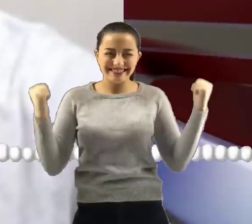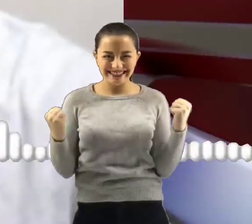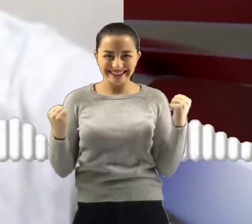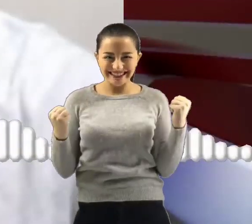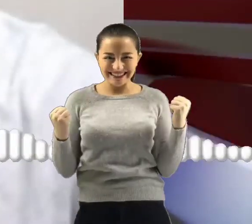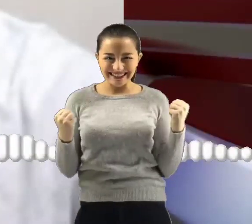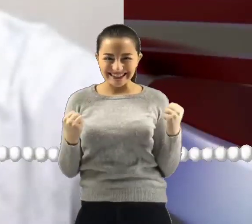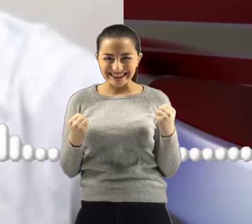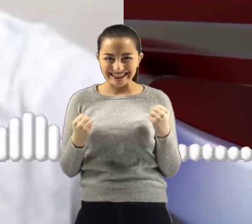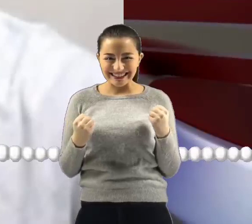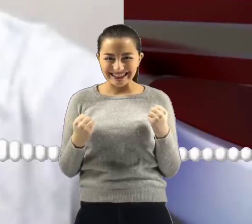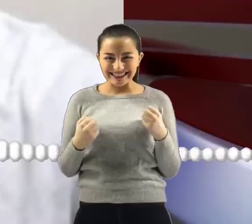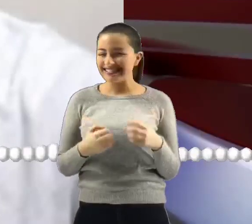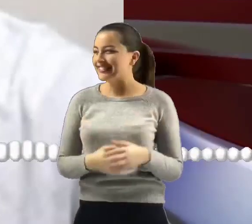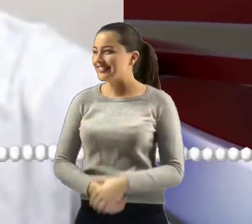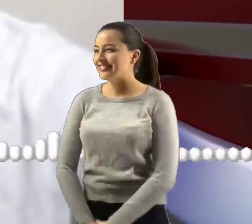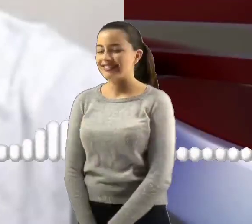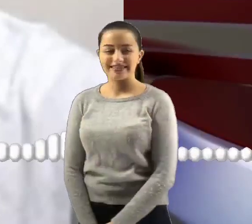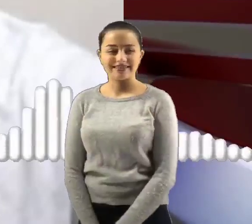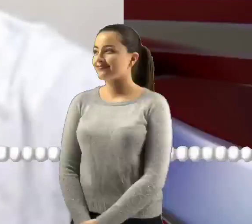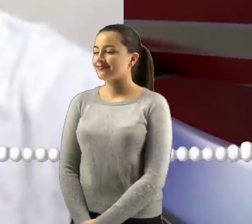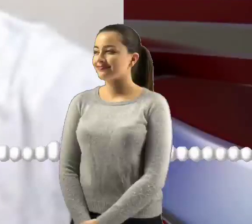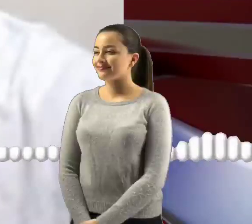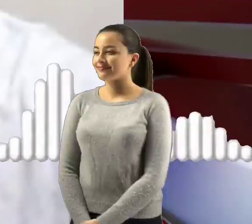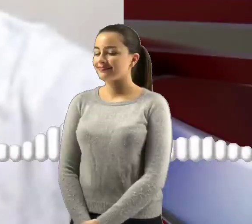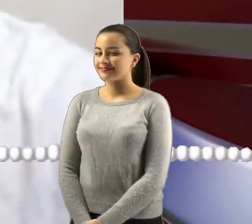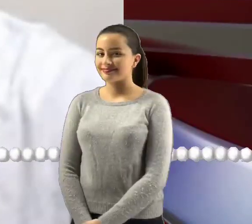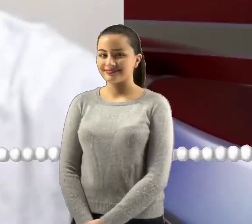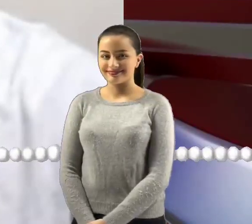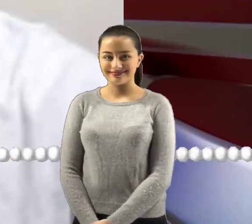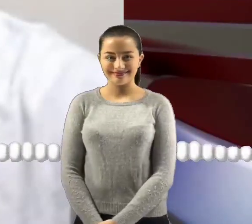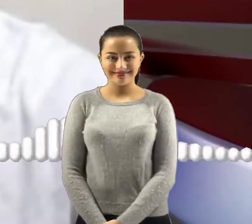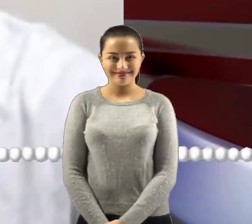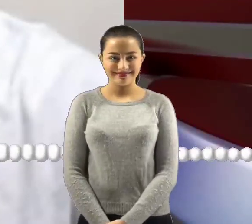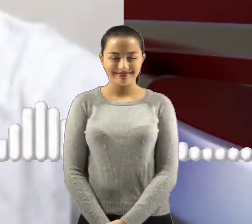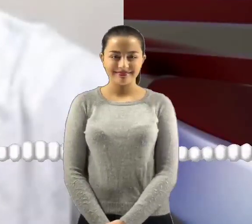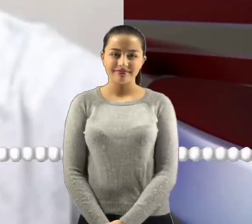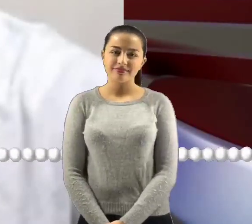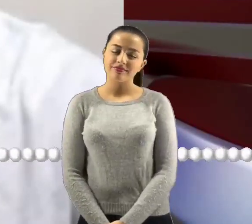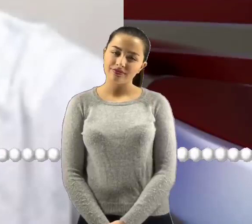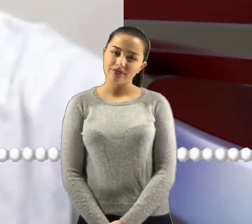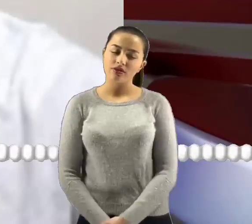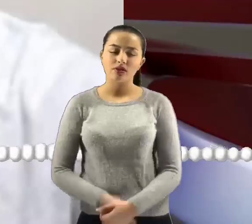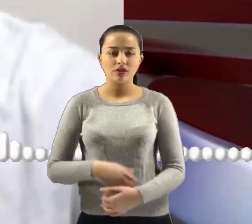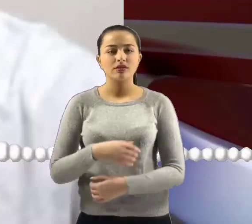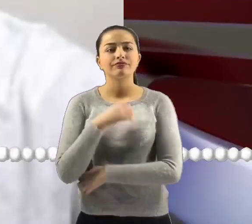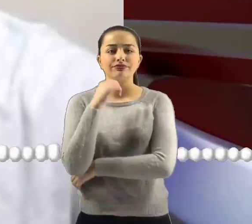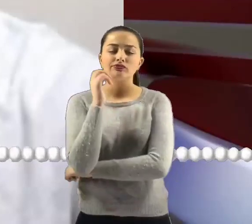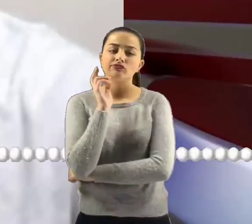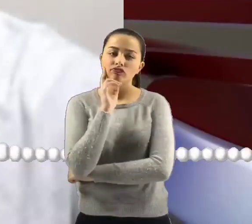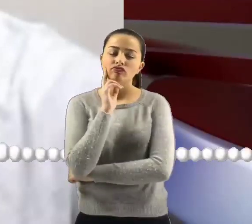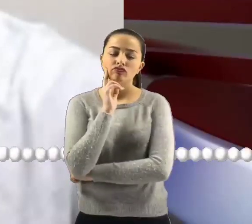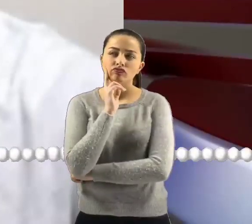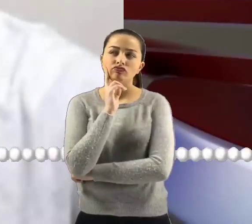video, right? Subscribe to this channel in case you've not subscribed. Do well to subscribe, click on the notification bell so you don't get